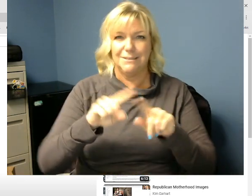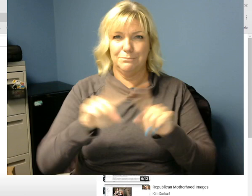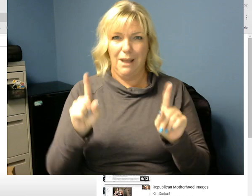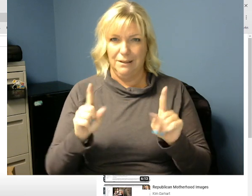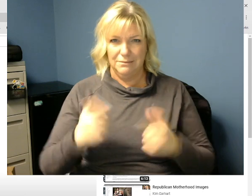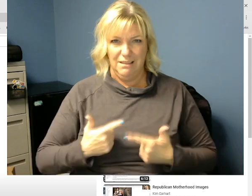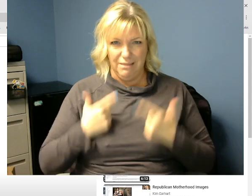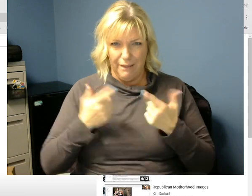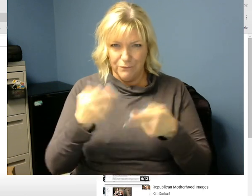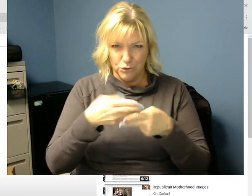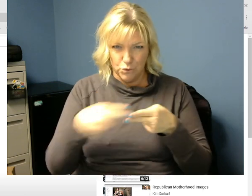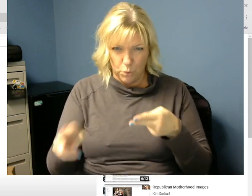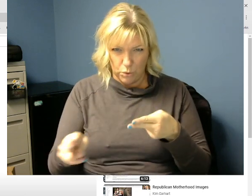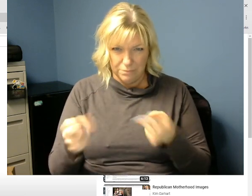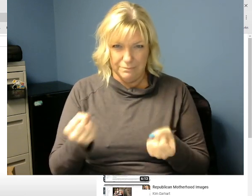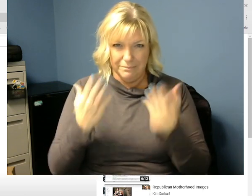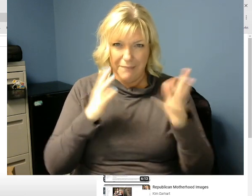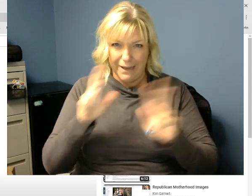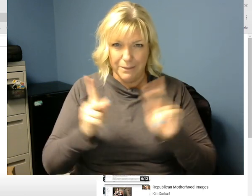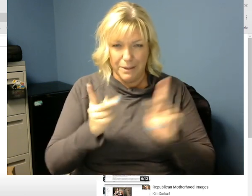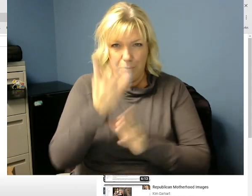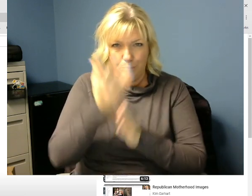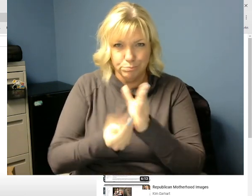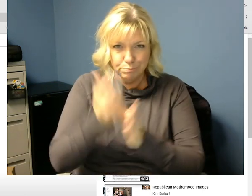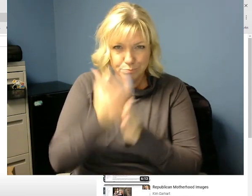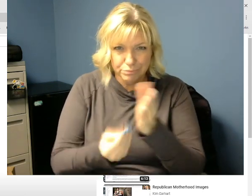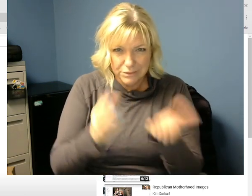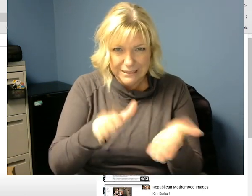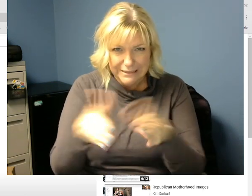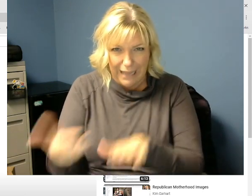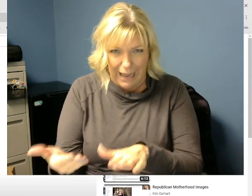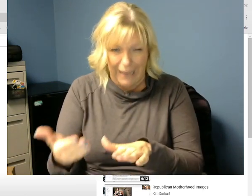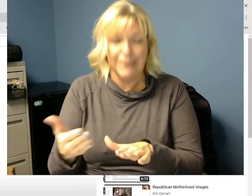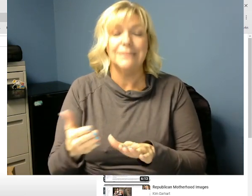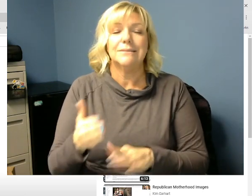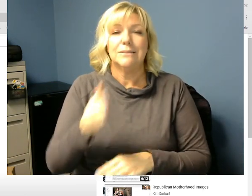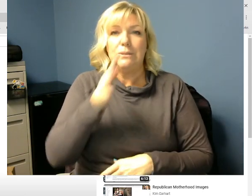of, there's lots of death in the South, so probably going to want to head north.